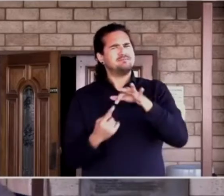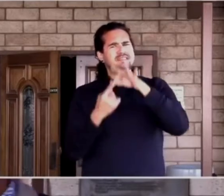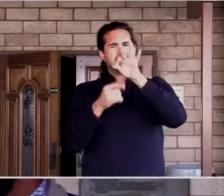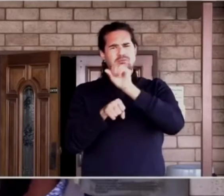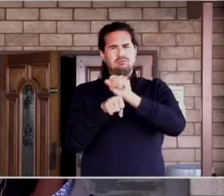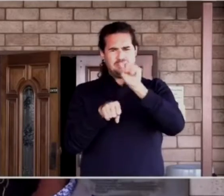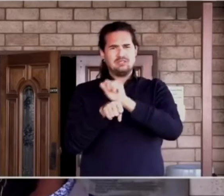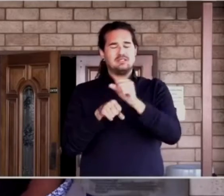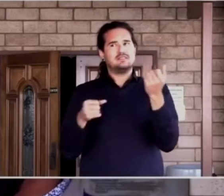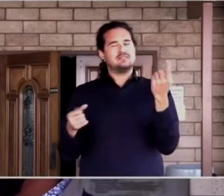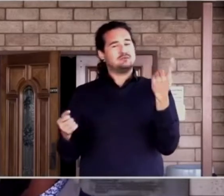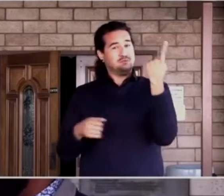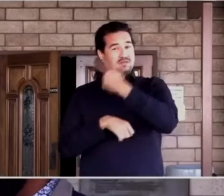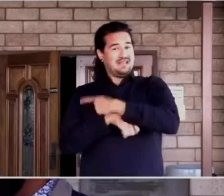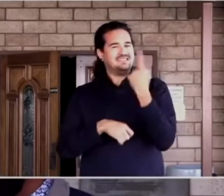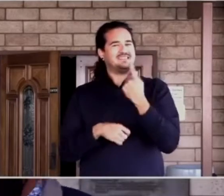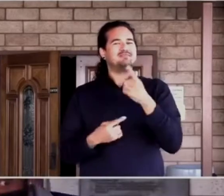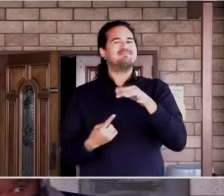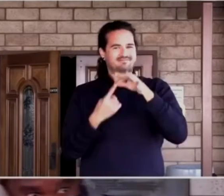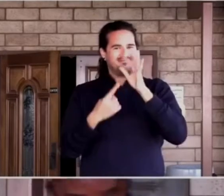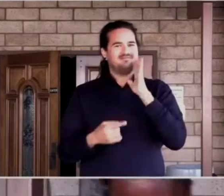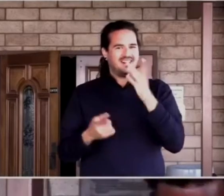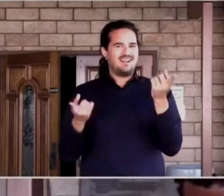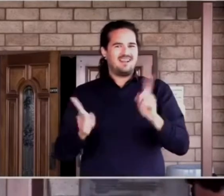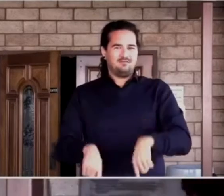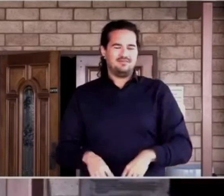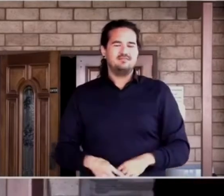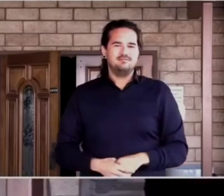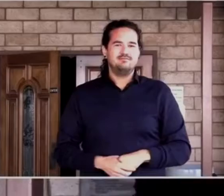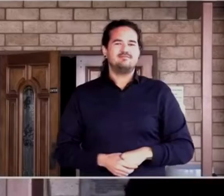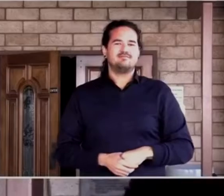All right, now I hand it over to Dr. Tong.